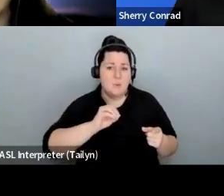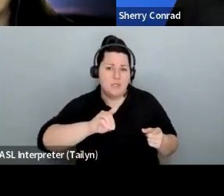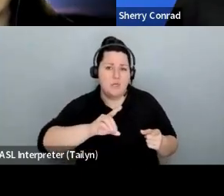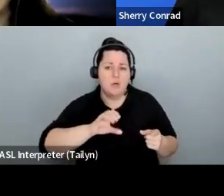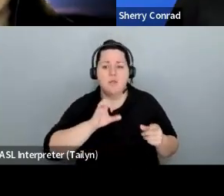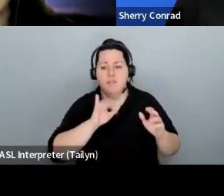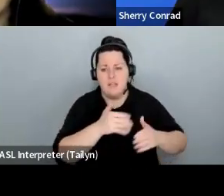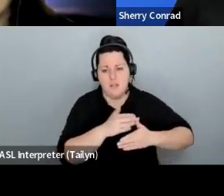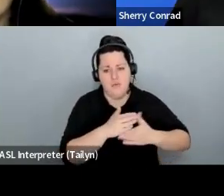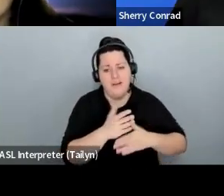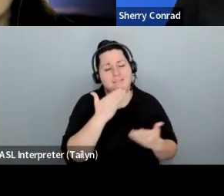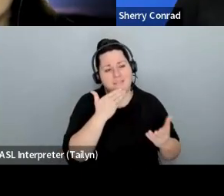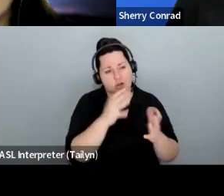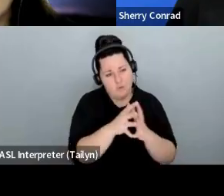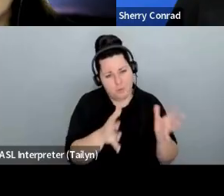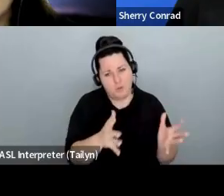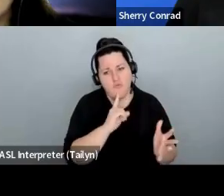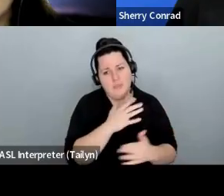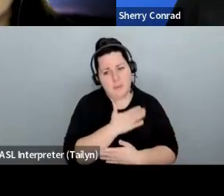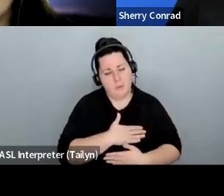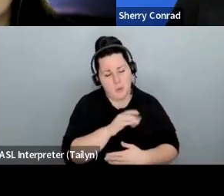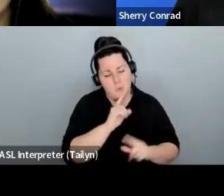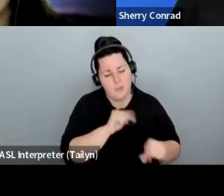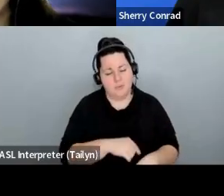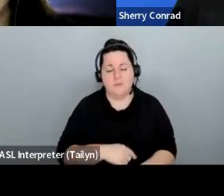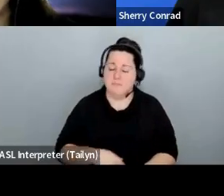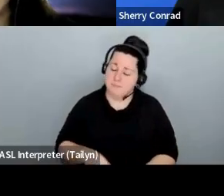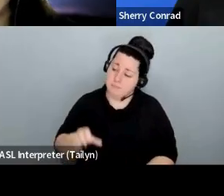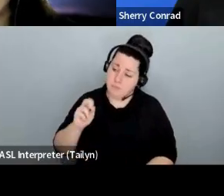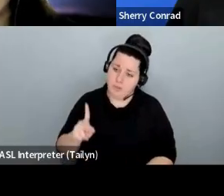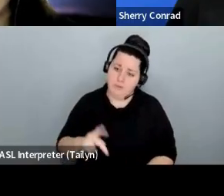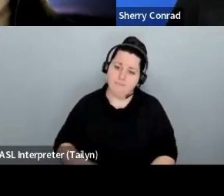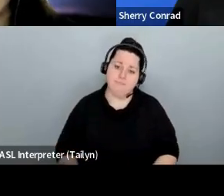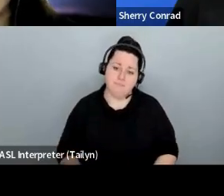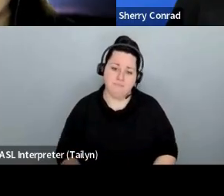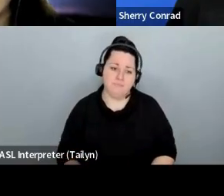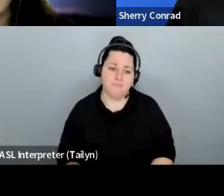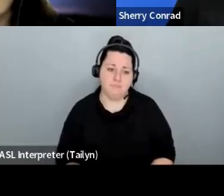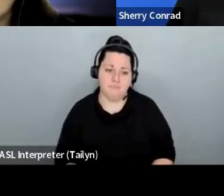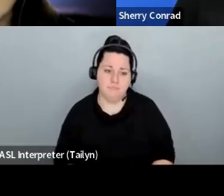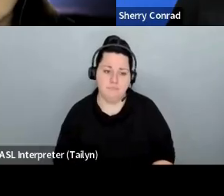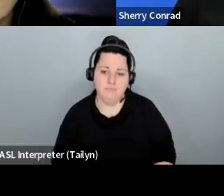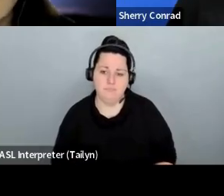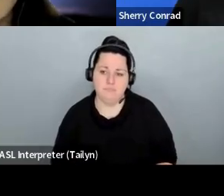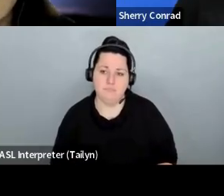That's all right. Thank you so much. Appreciate your answer. Okay.